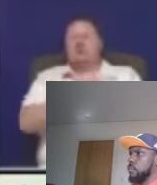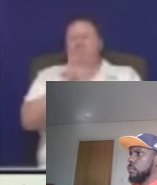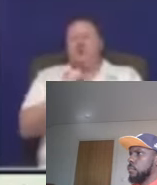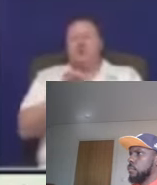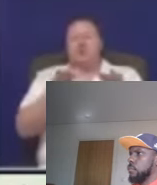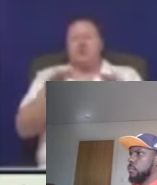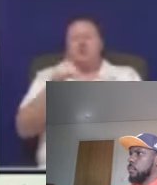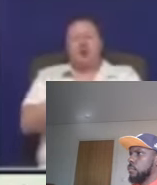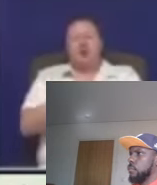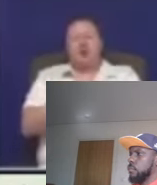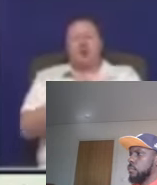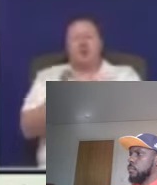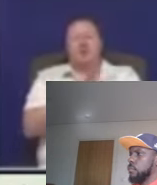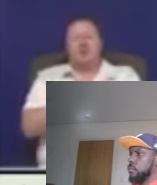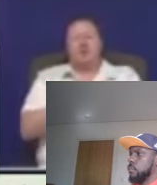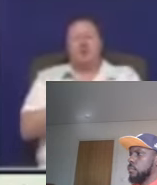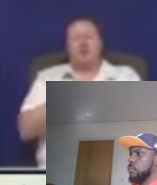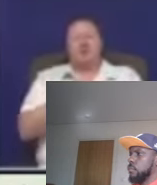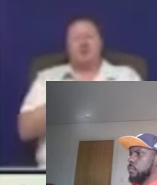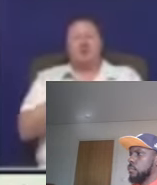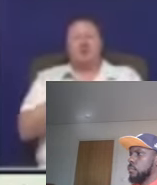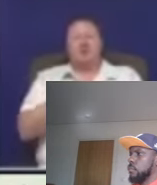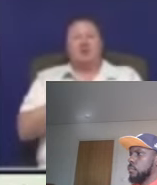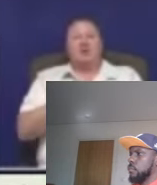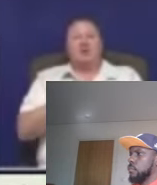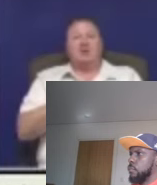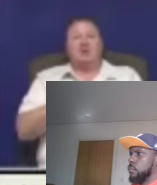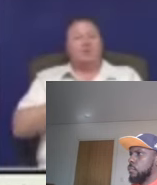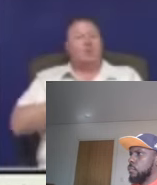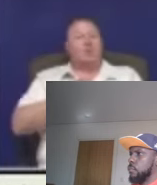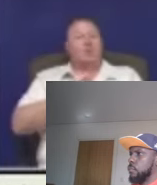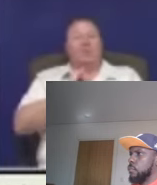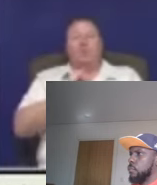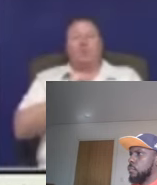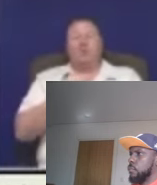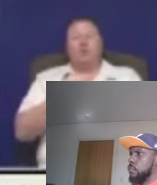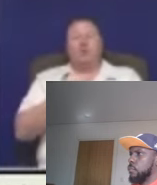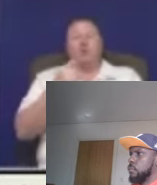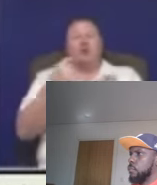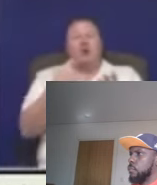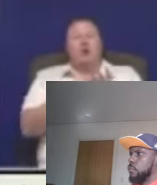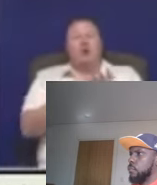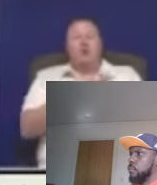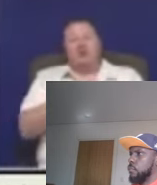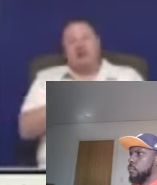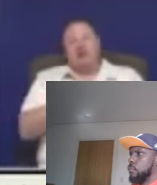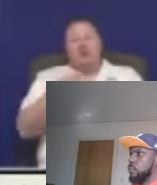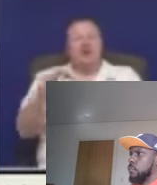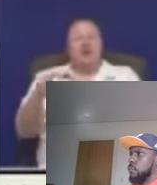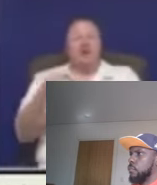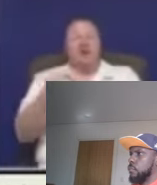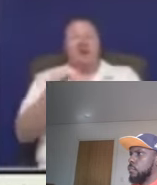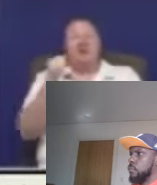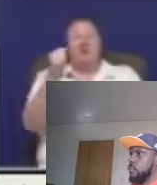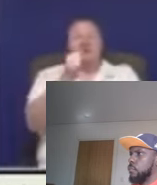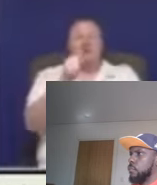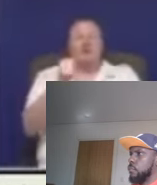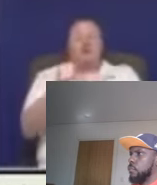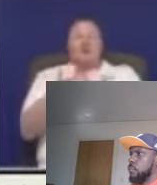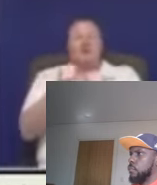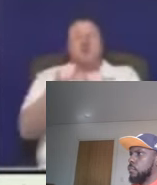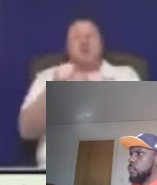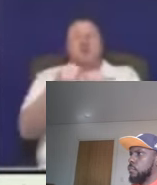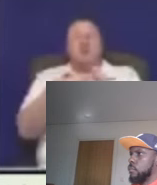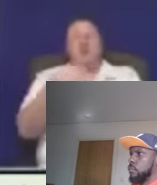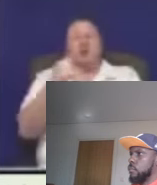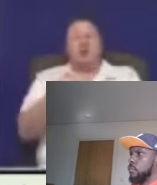country have lamented the number and cost of delayed infrastructure projects. You have shared stories of how these